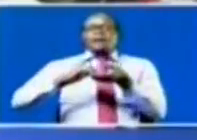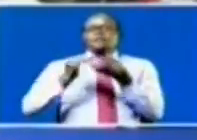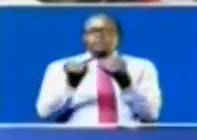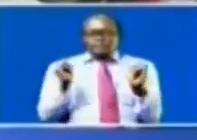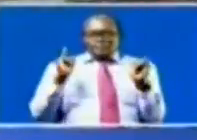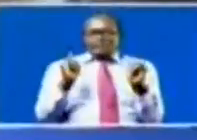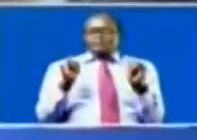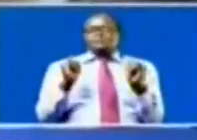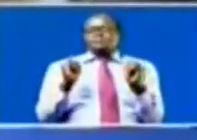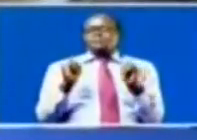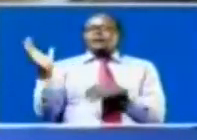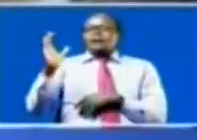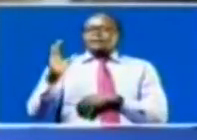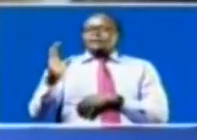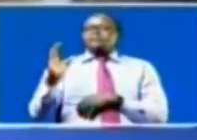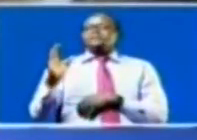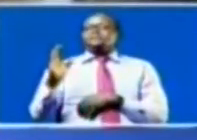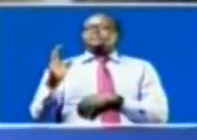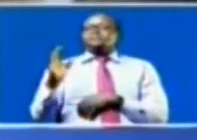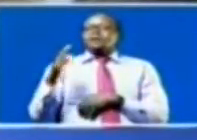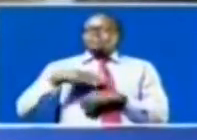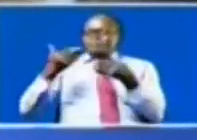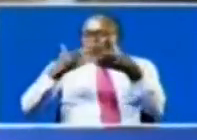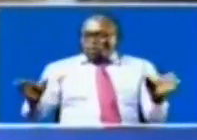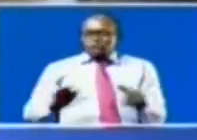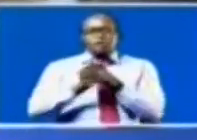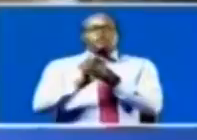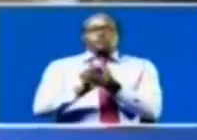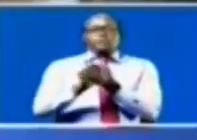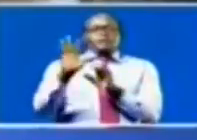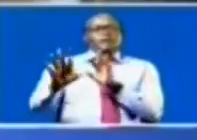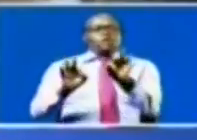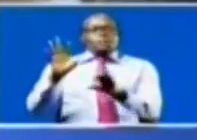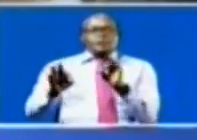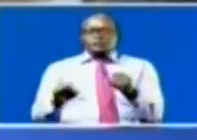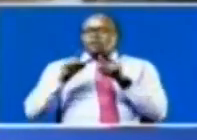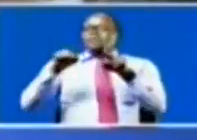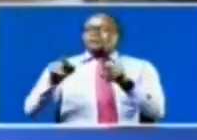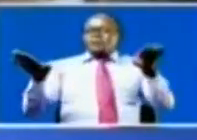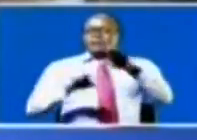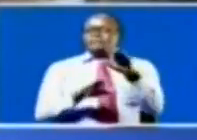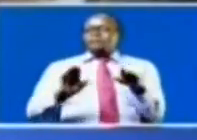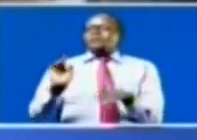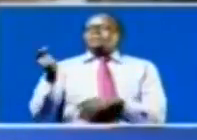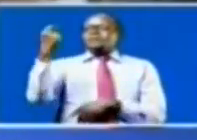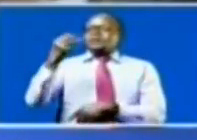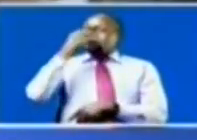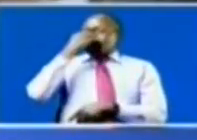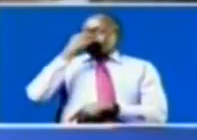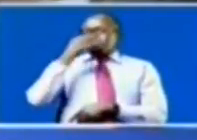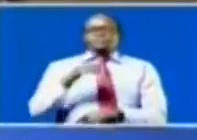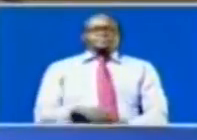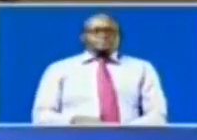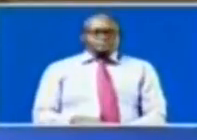Independent Candidates as an alliance of candidates who lost the Jubilee ticket and accused Deputy President William Ruto of shortchanging